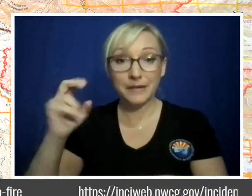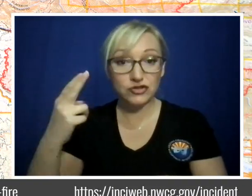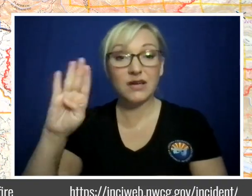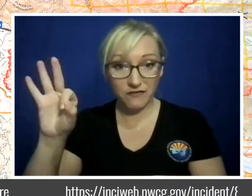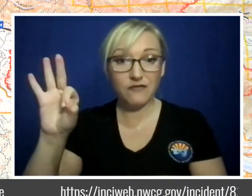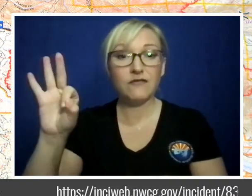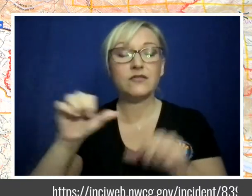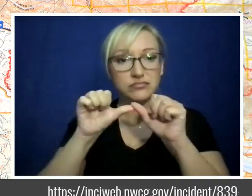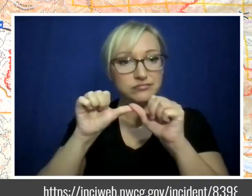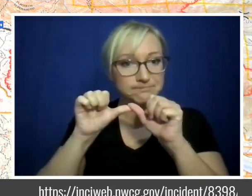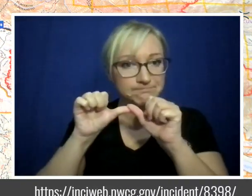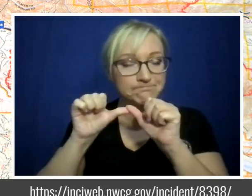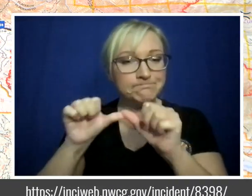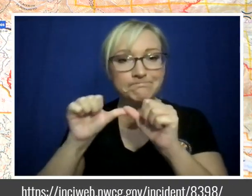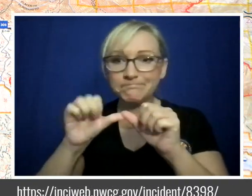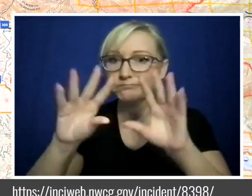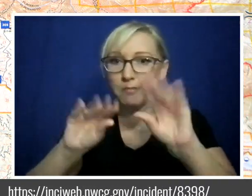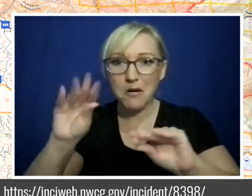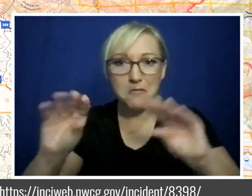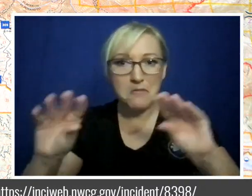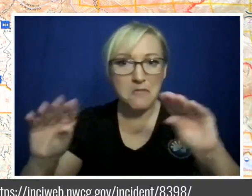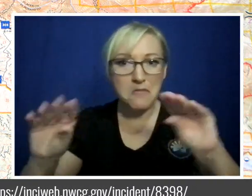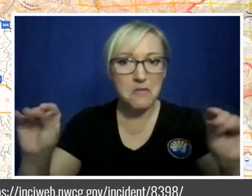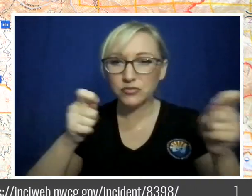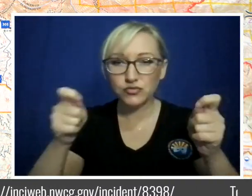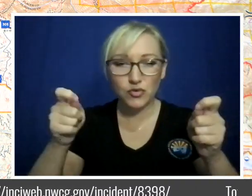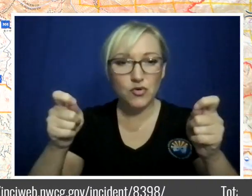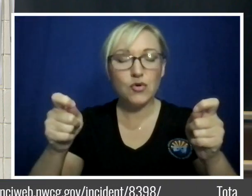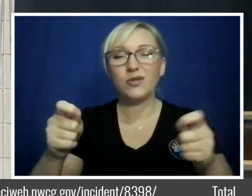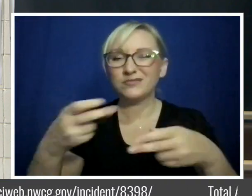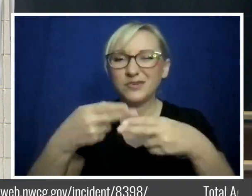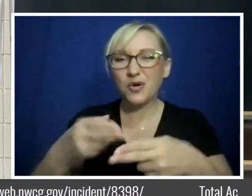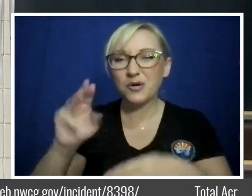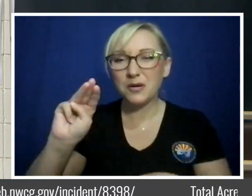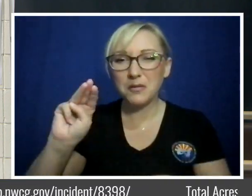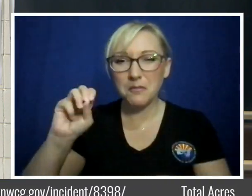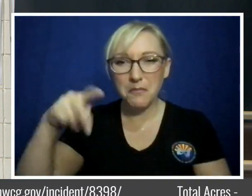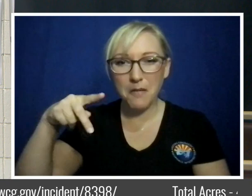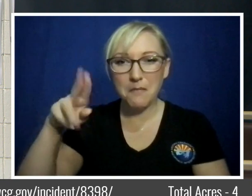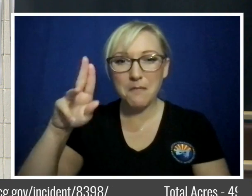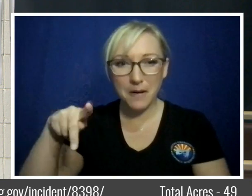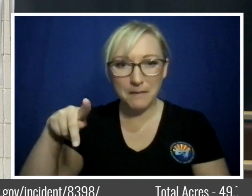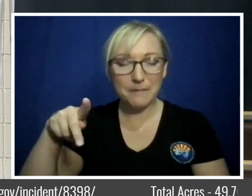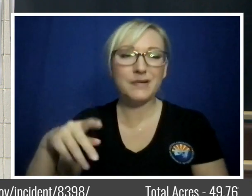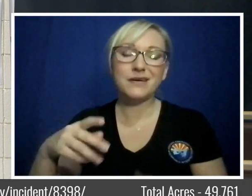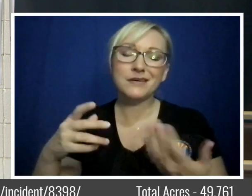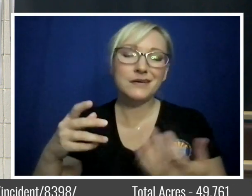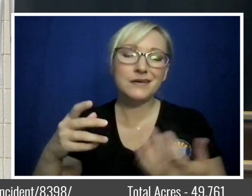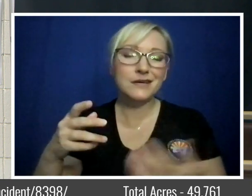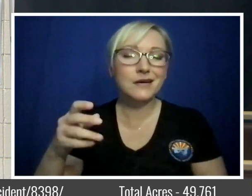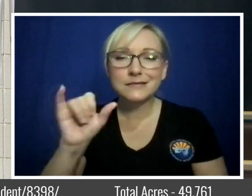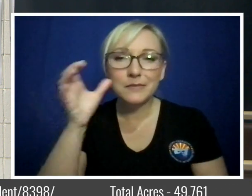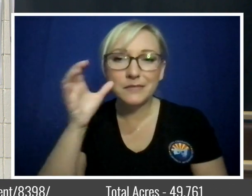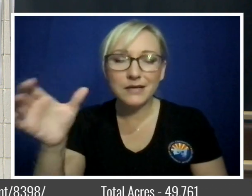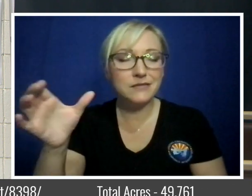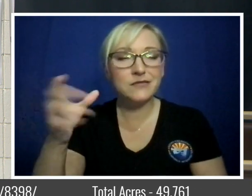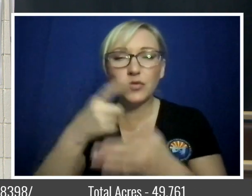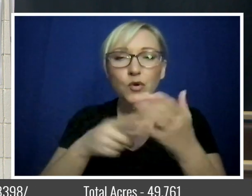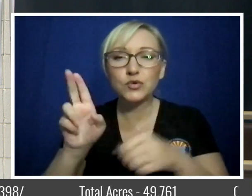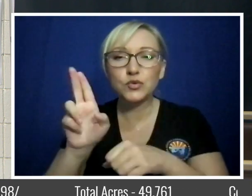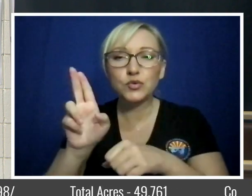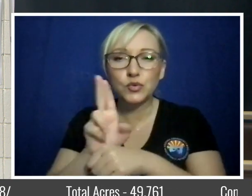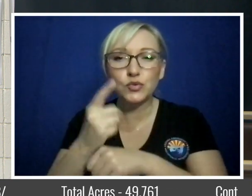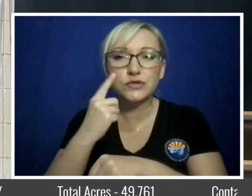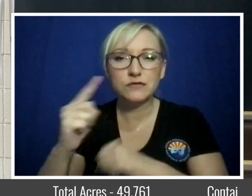about how do we accomplish this mop up, and it's almost like with your campfire, right? So we use water and we use dirt and we use tools,